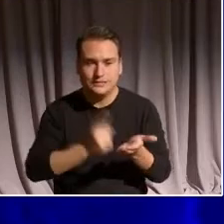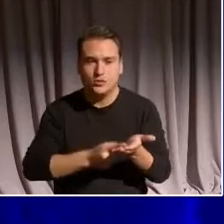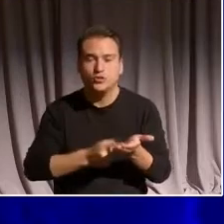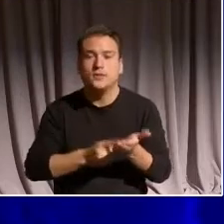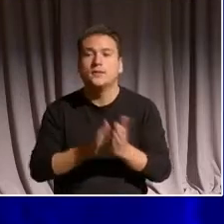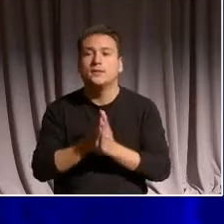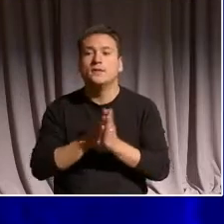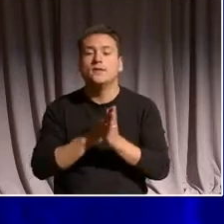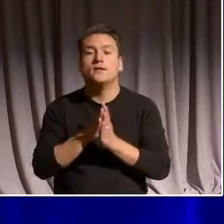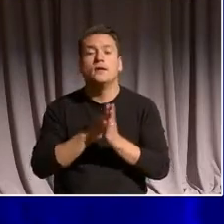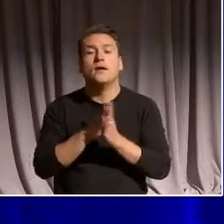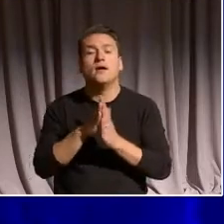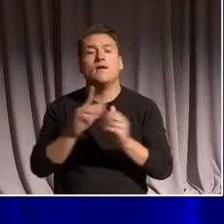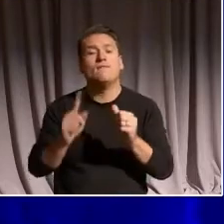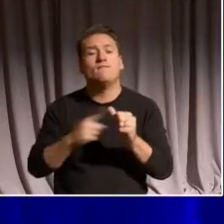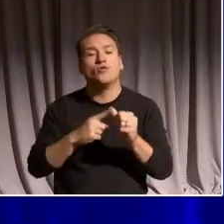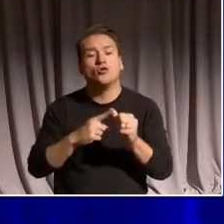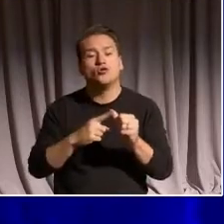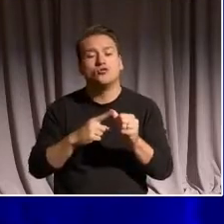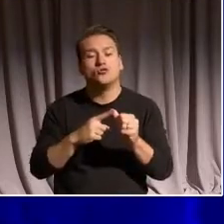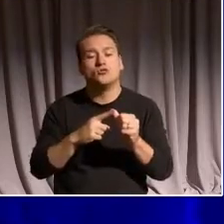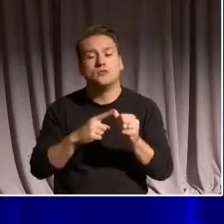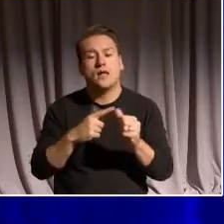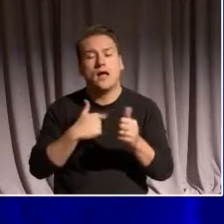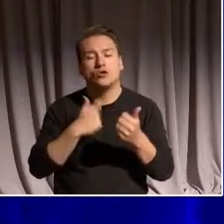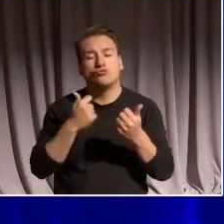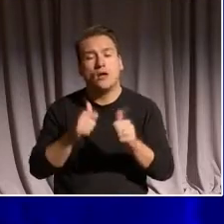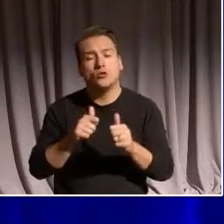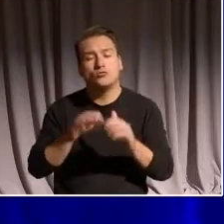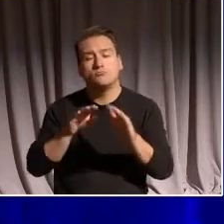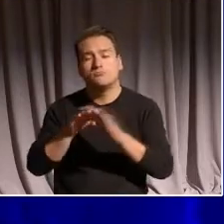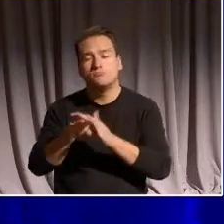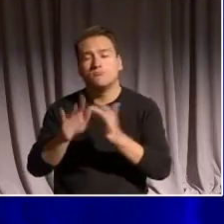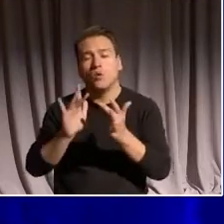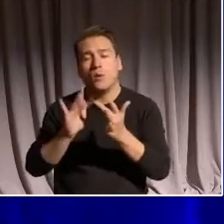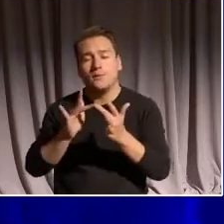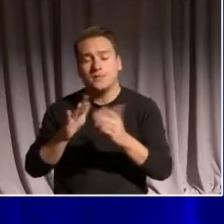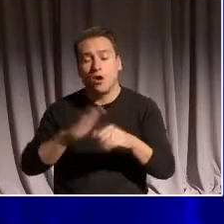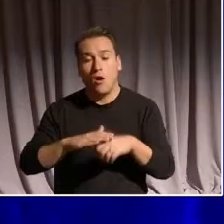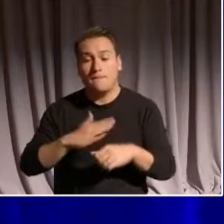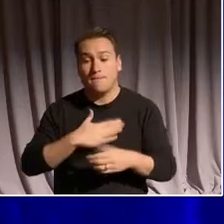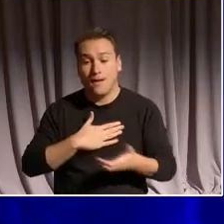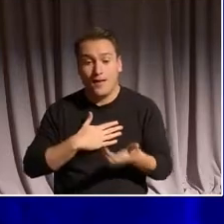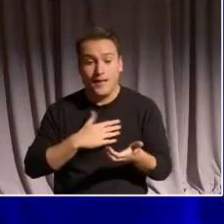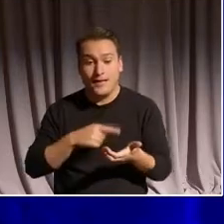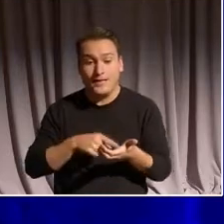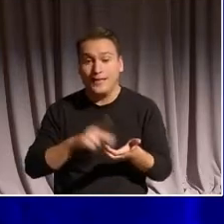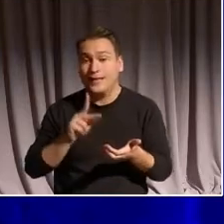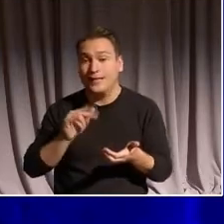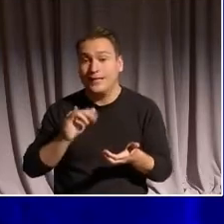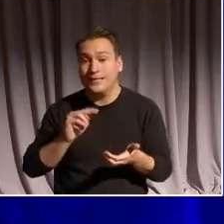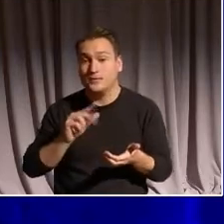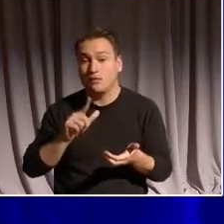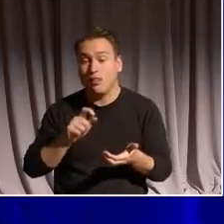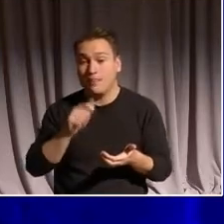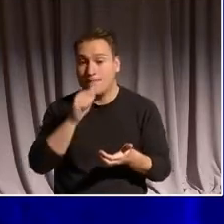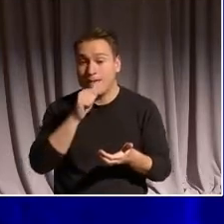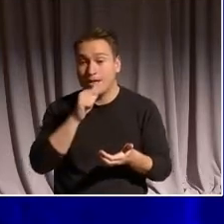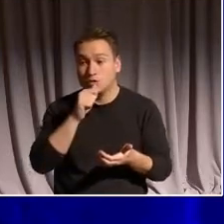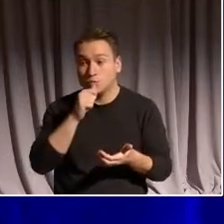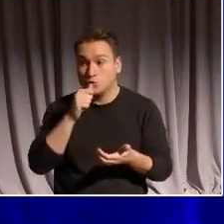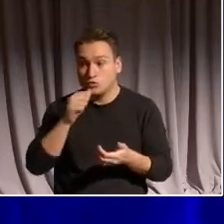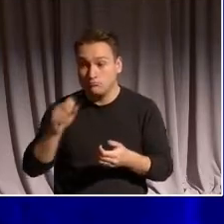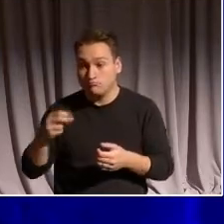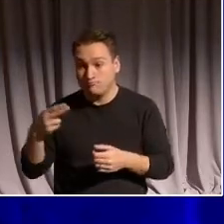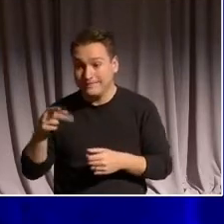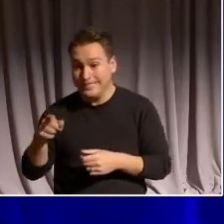First of all, I tried to get into the website on my Kindle, and the password that's here did